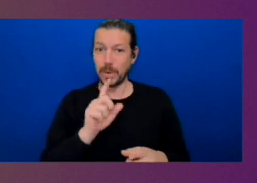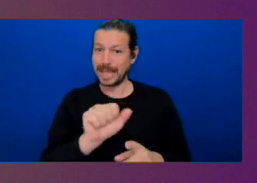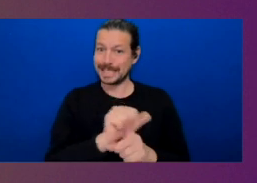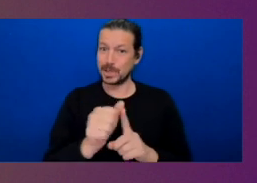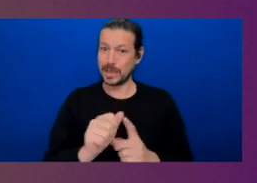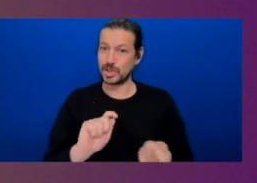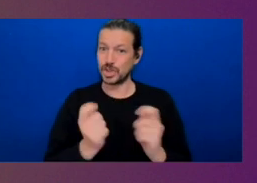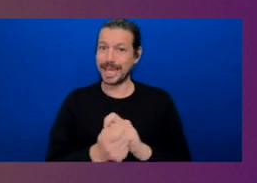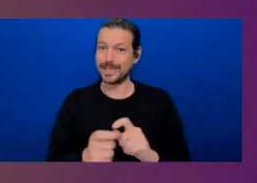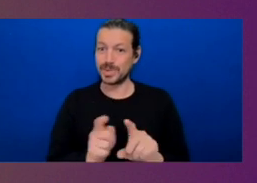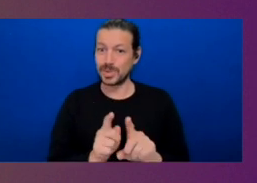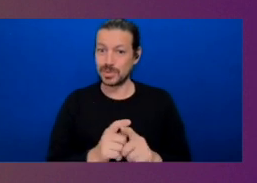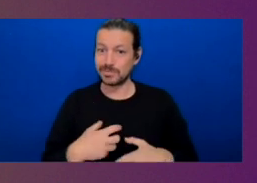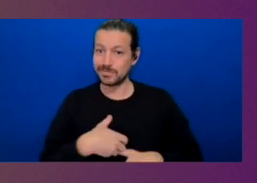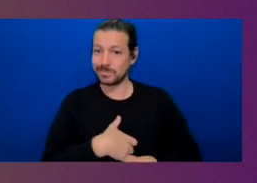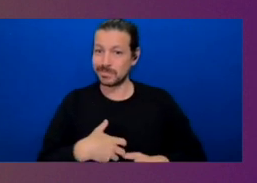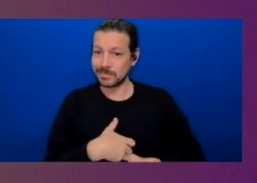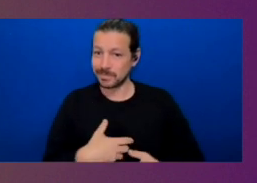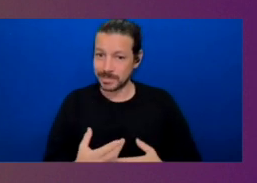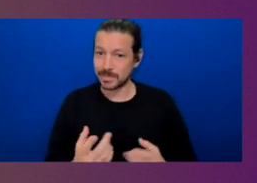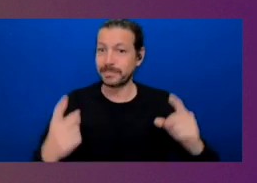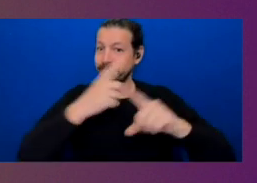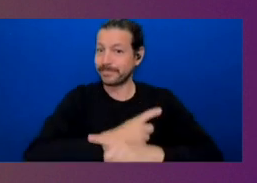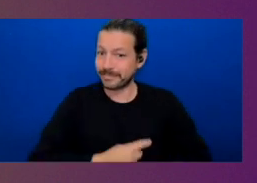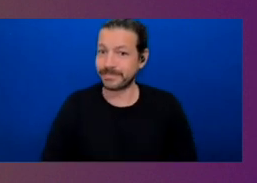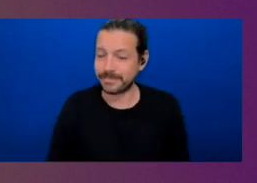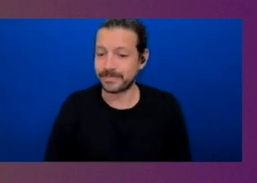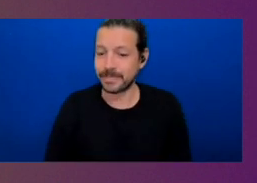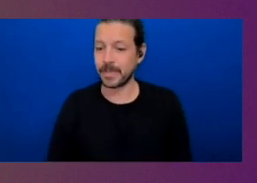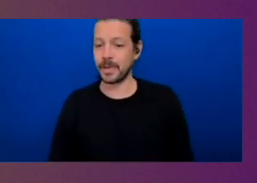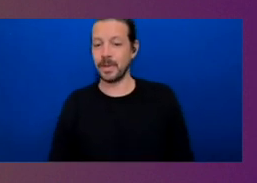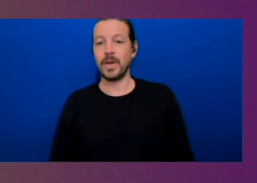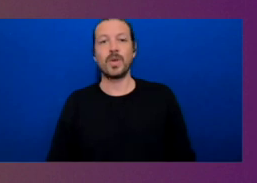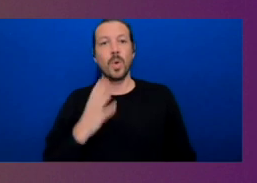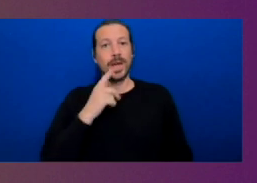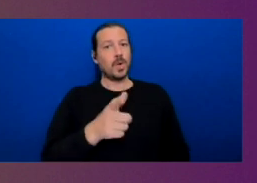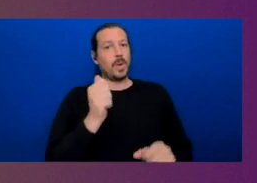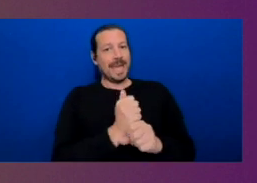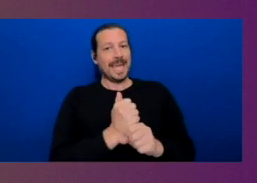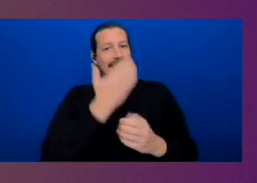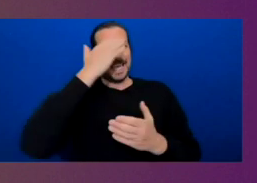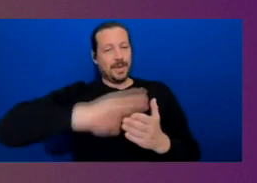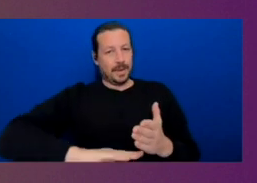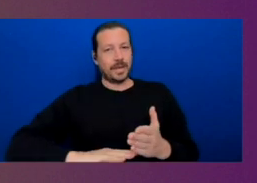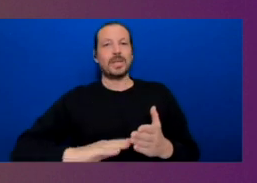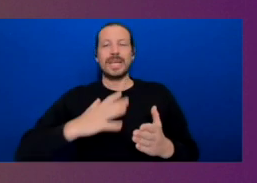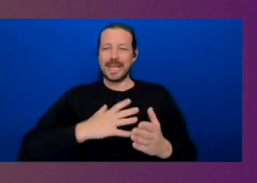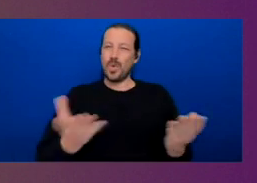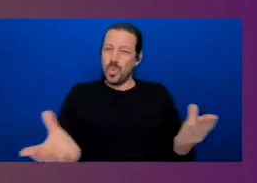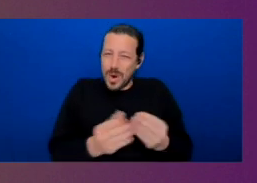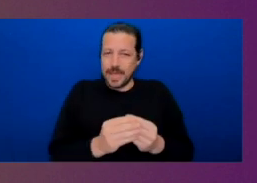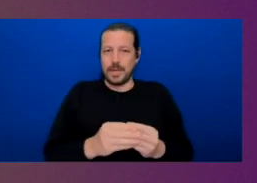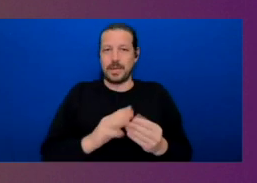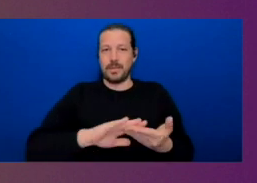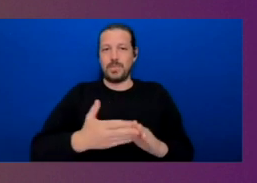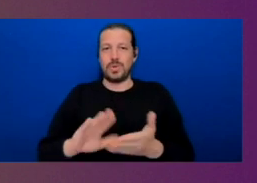person's environment will cause them to react differently. So as you're designing your experiences, you want to do it with the community, because you're never going to